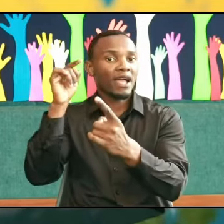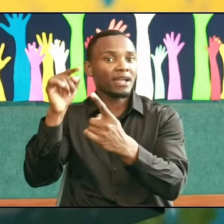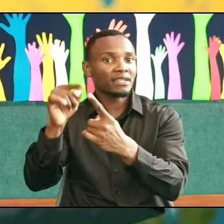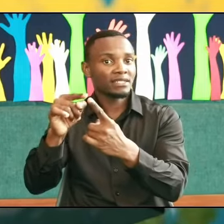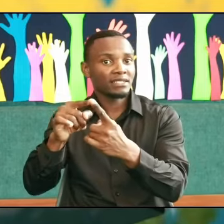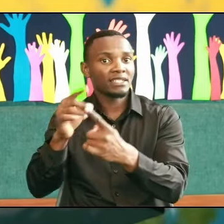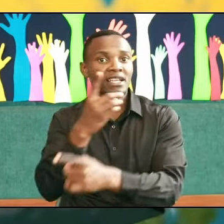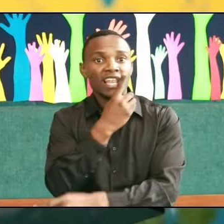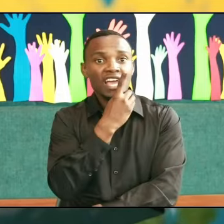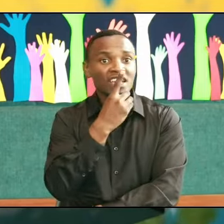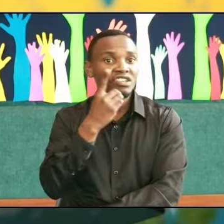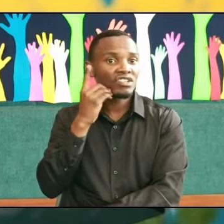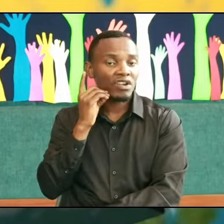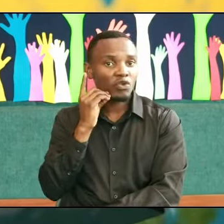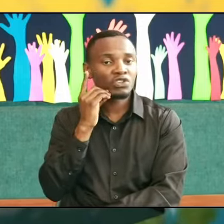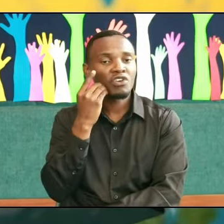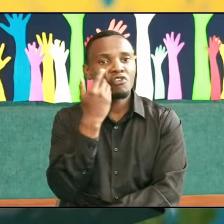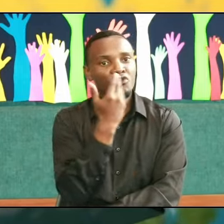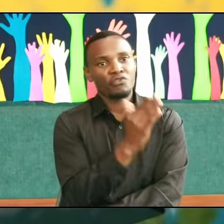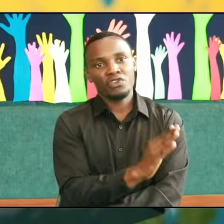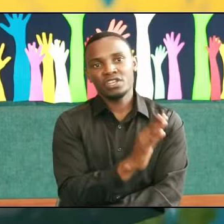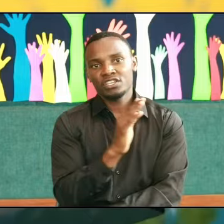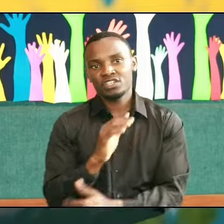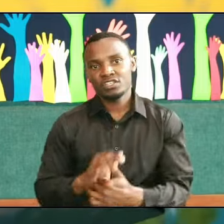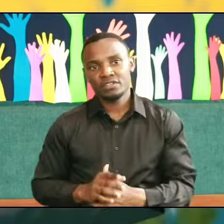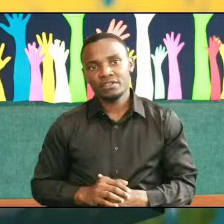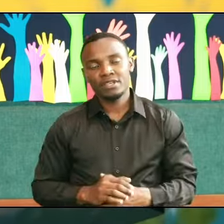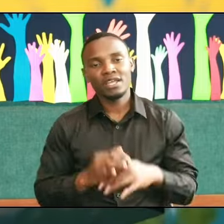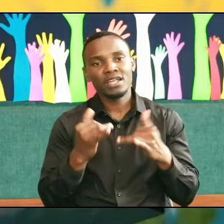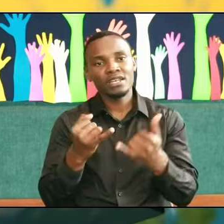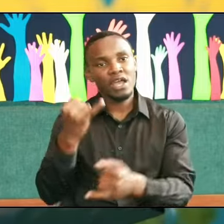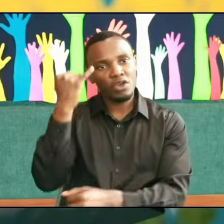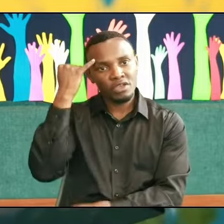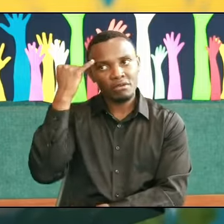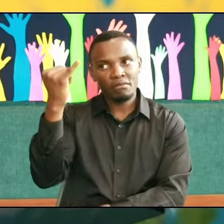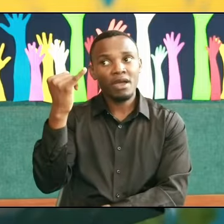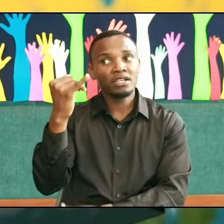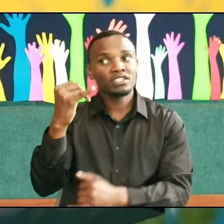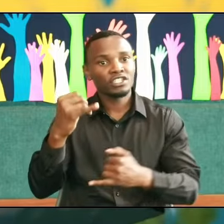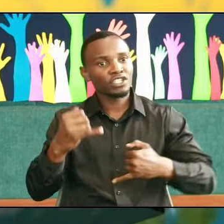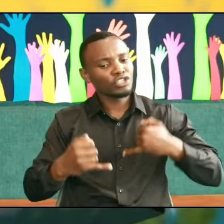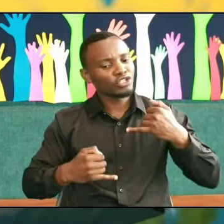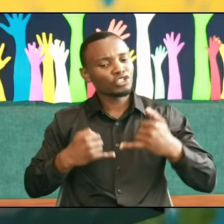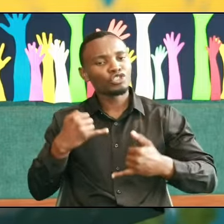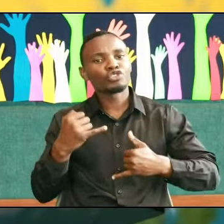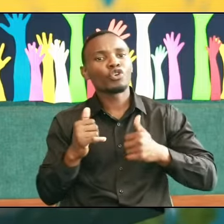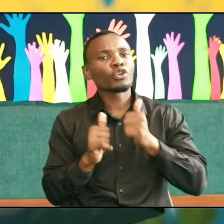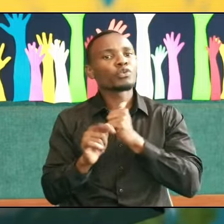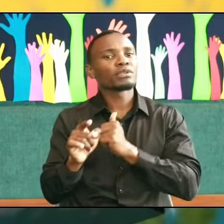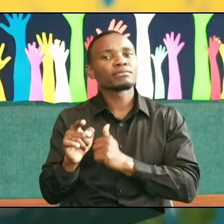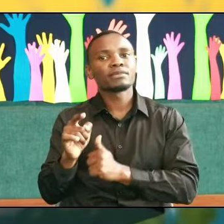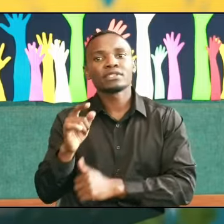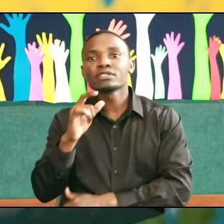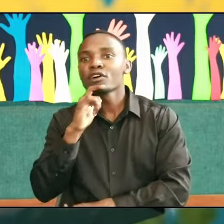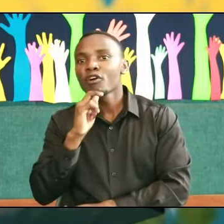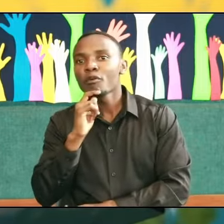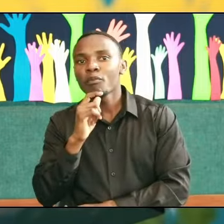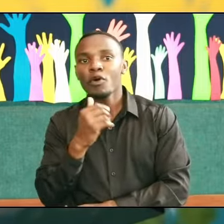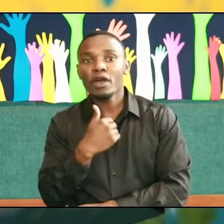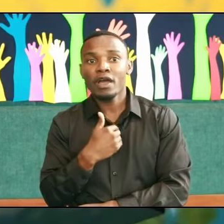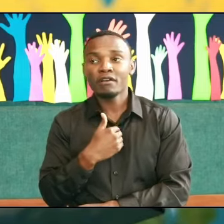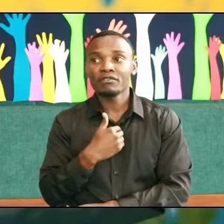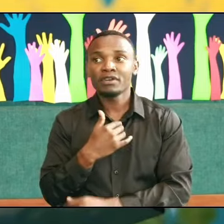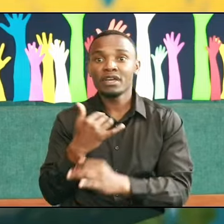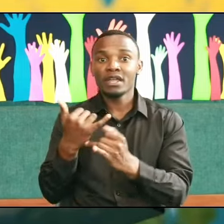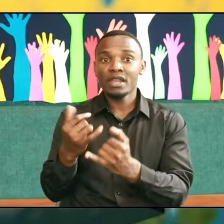drought was over. Now, can you imagine the joy that comes to the boy? Remember we said the lady